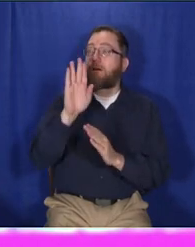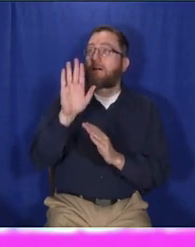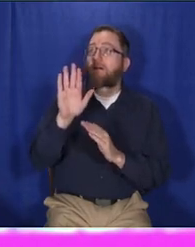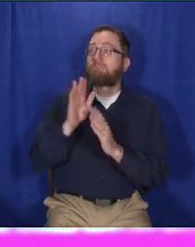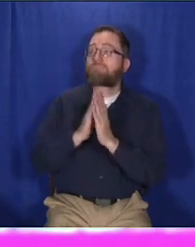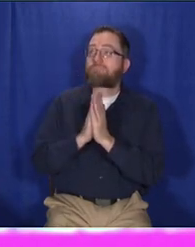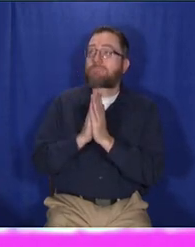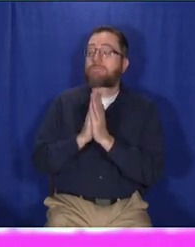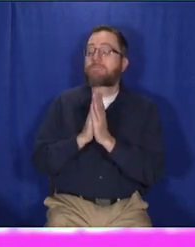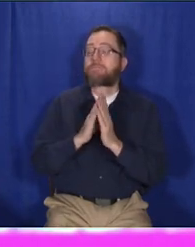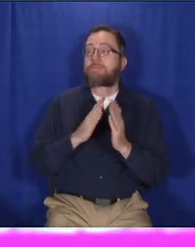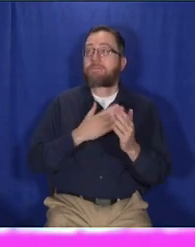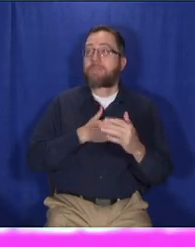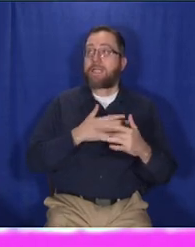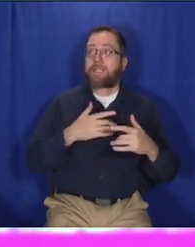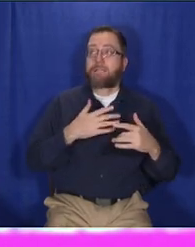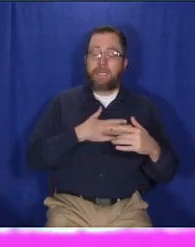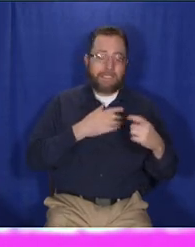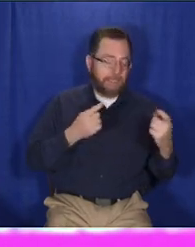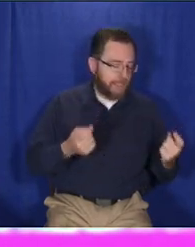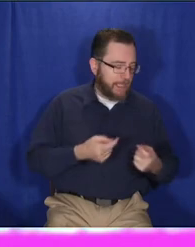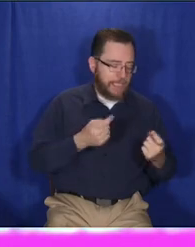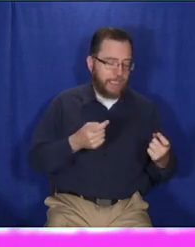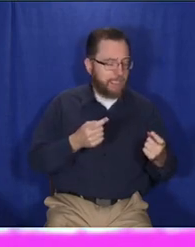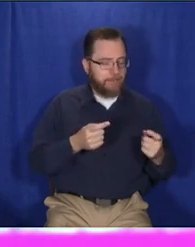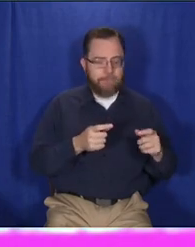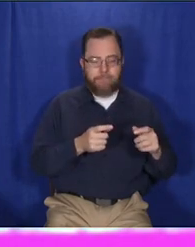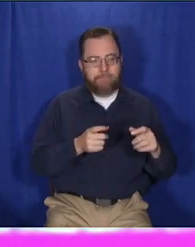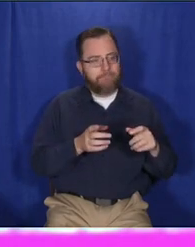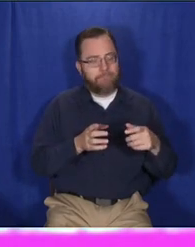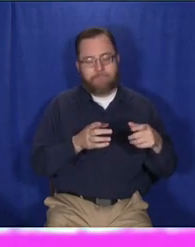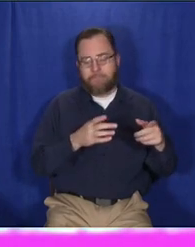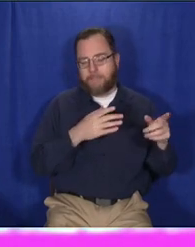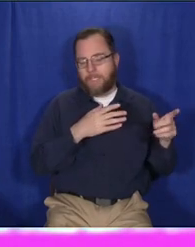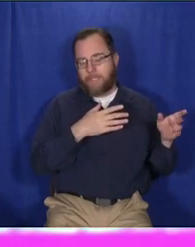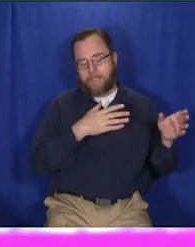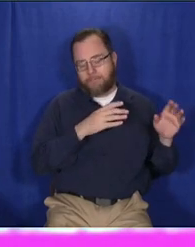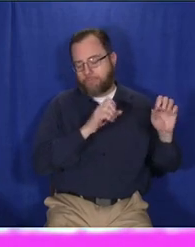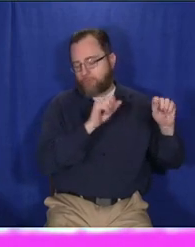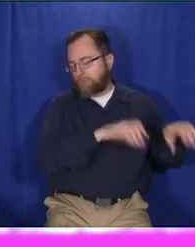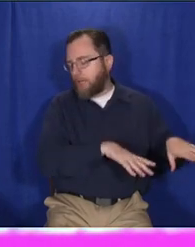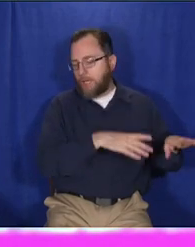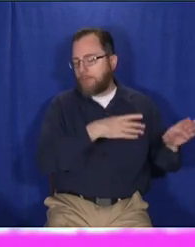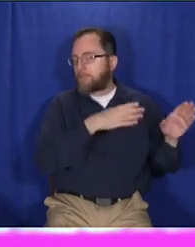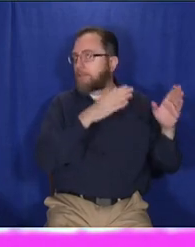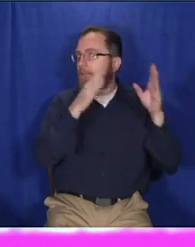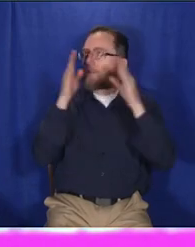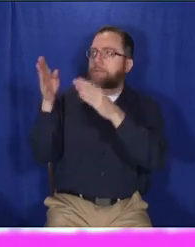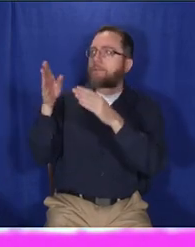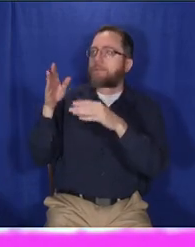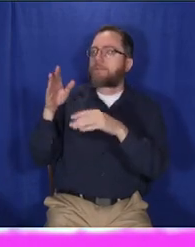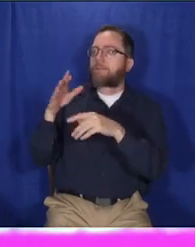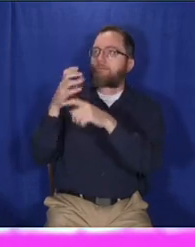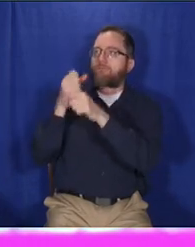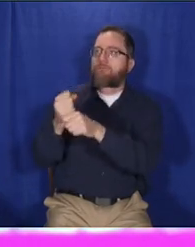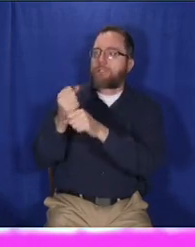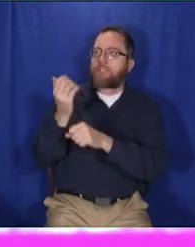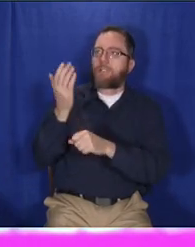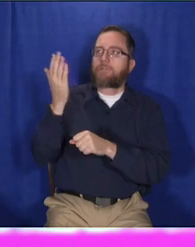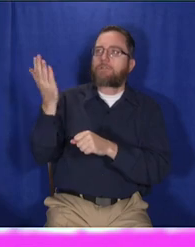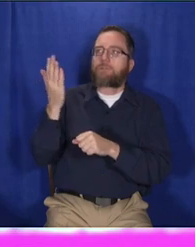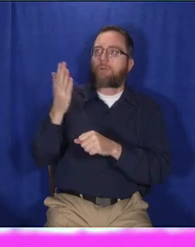putting all of my trust in you. I want to be in relationship with you, and I want to give my life on this